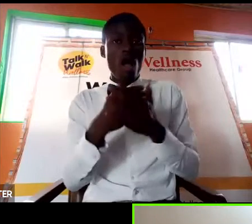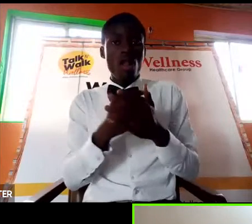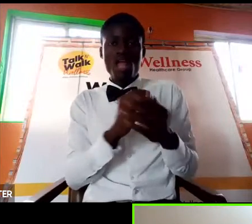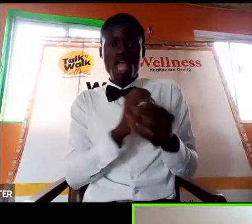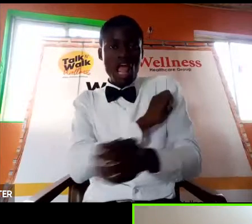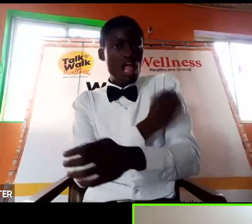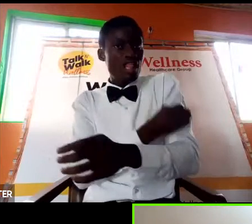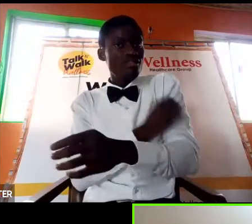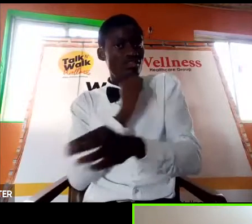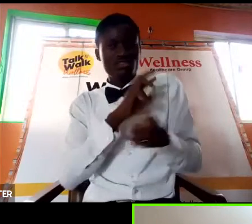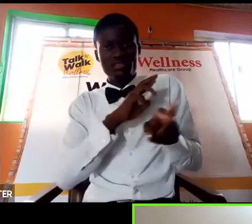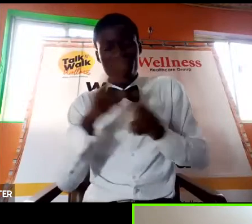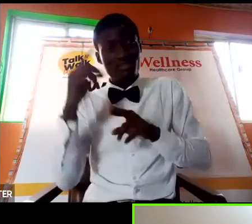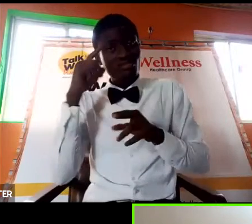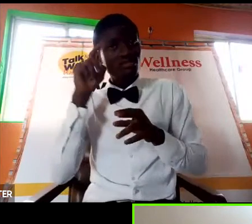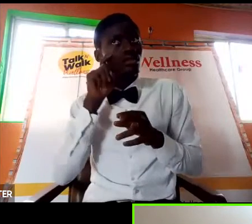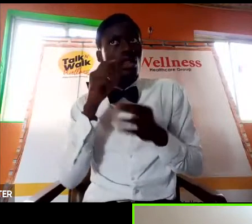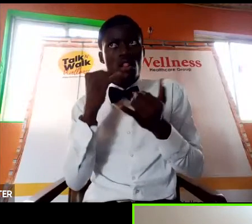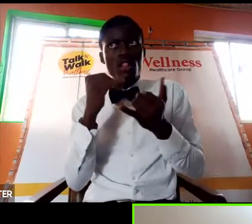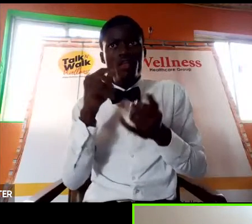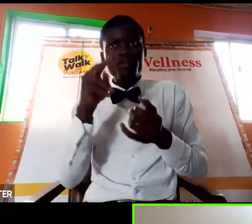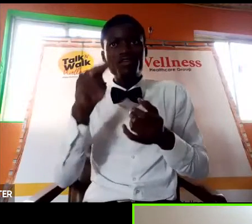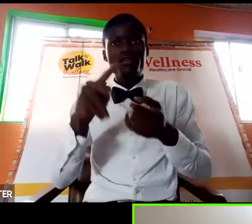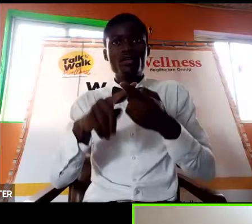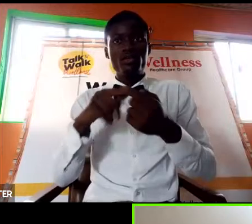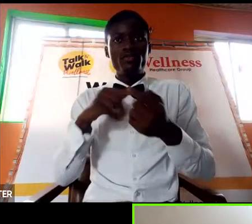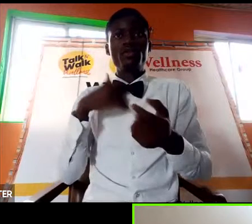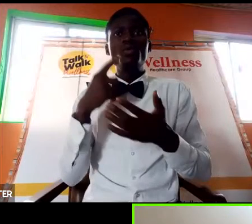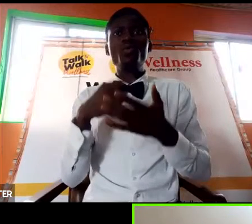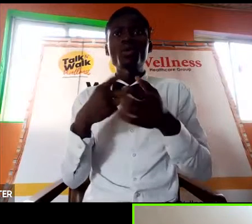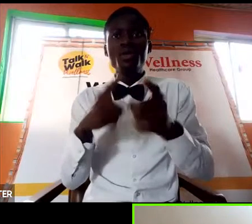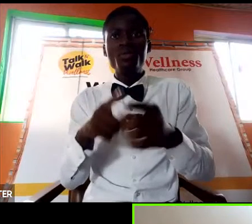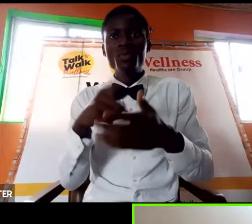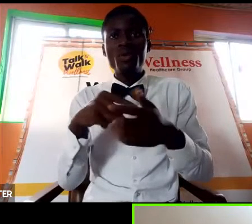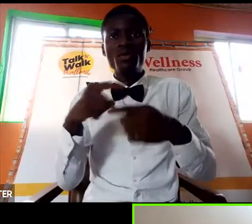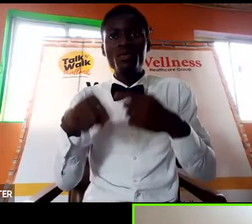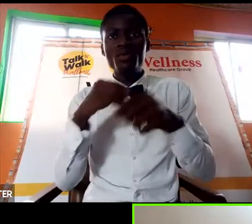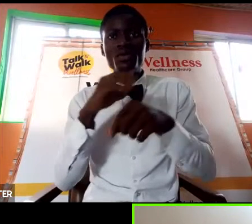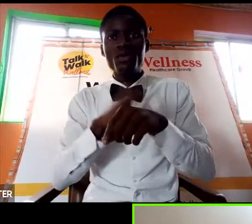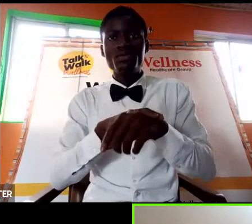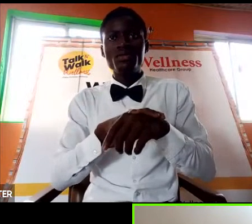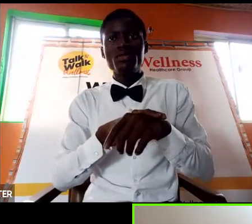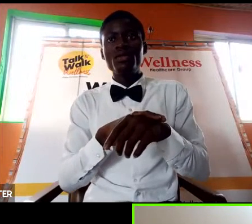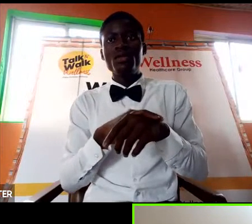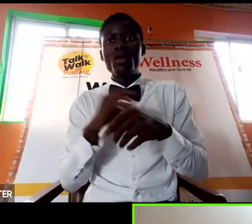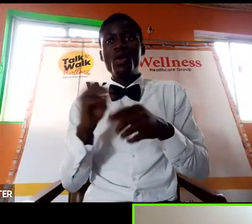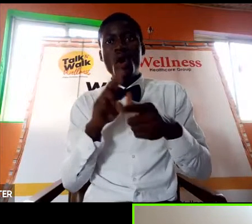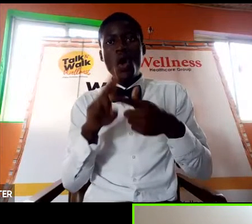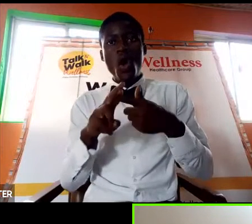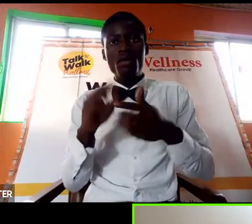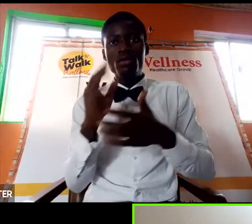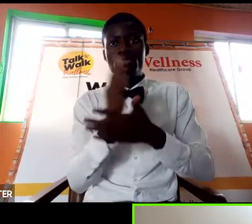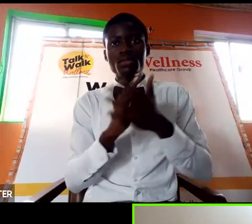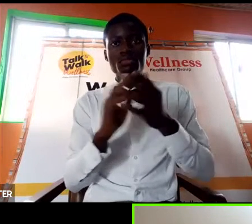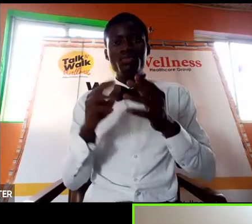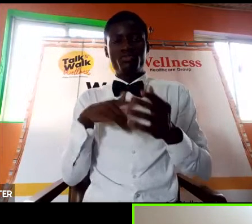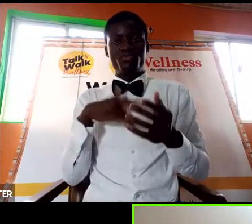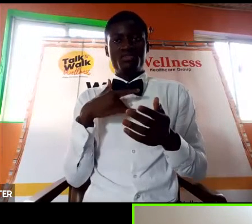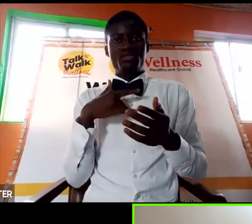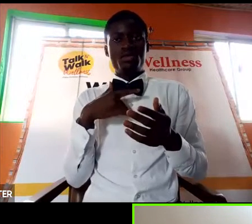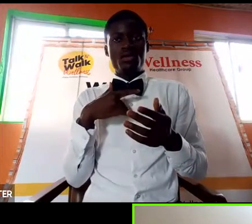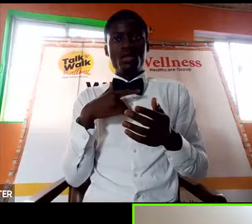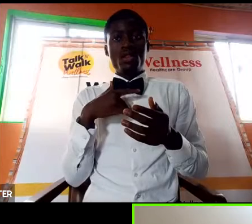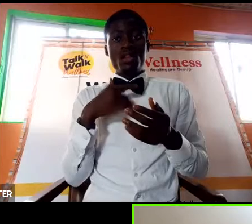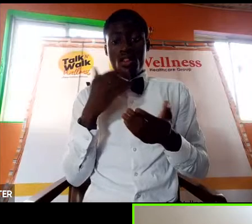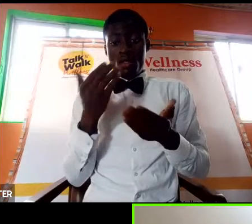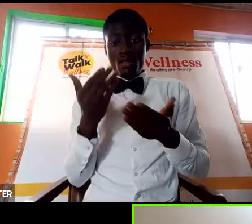is going on? So, I mean, there are a lot of factors. A lot of people, you just notice that you don't also come so easily. Maybe before, it's so easy for you.